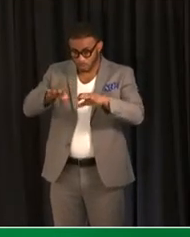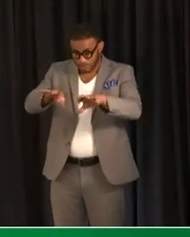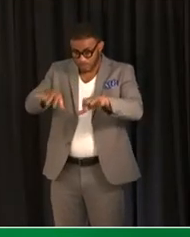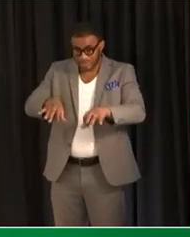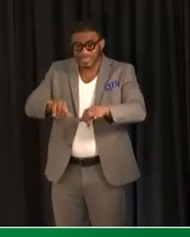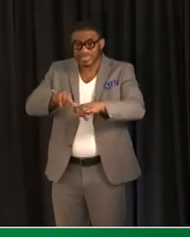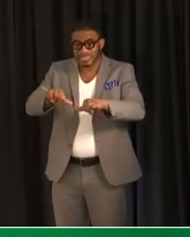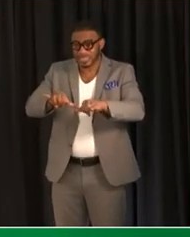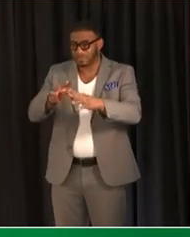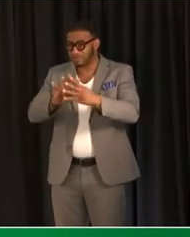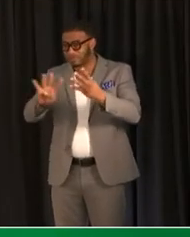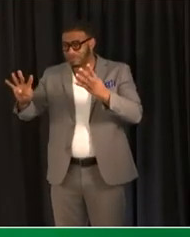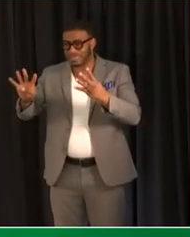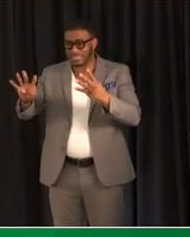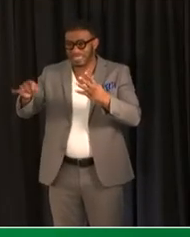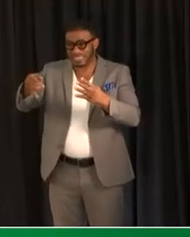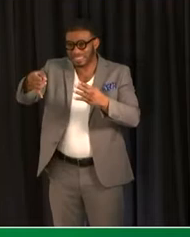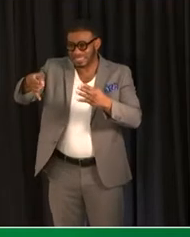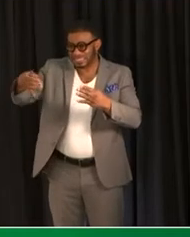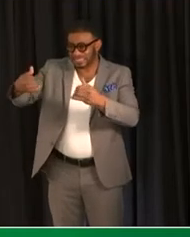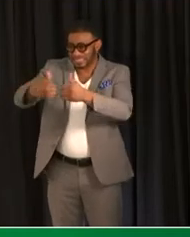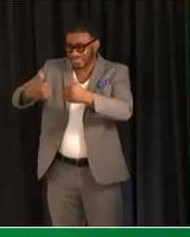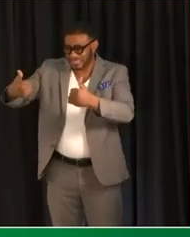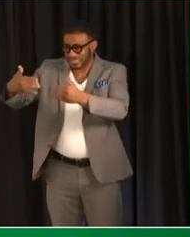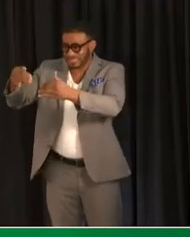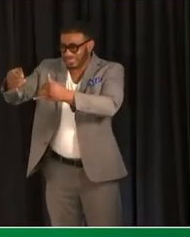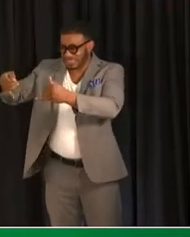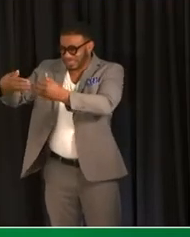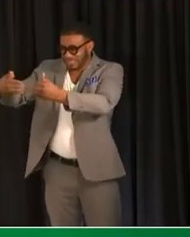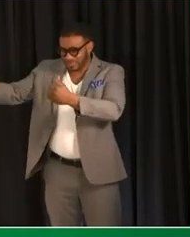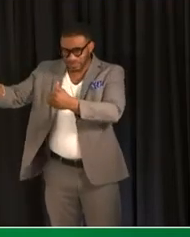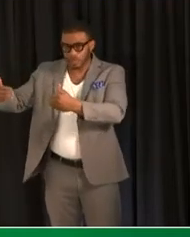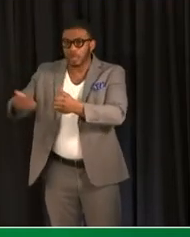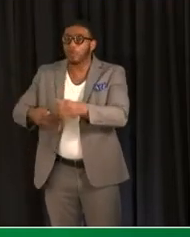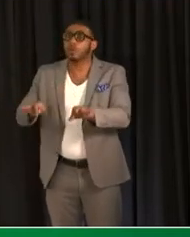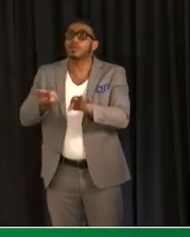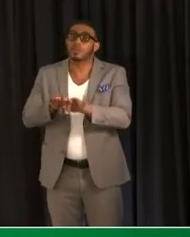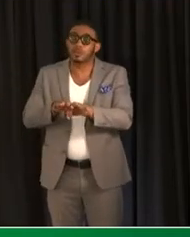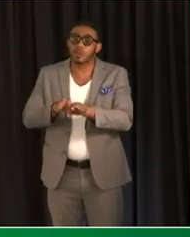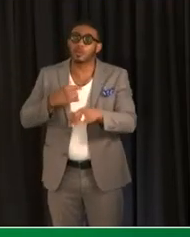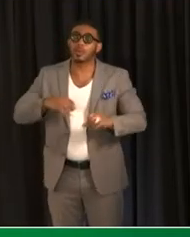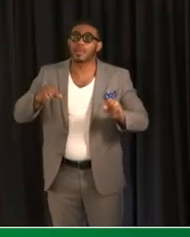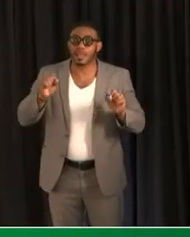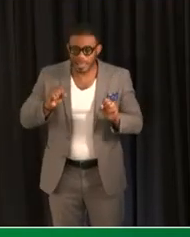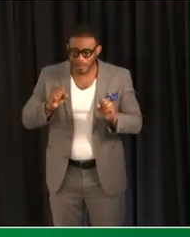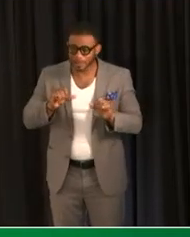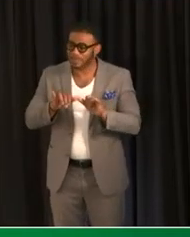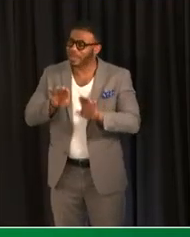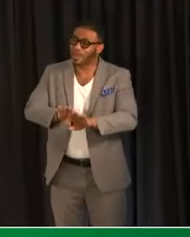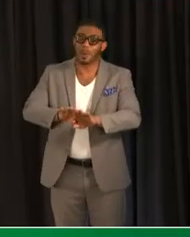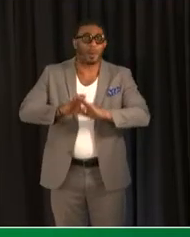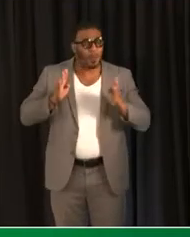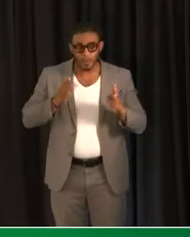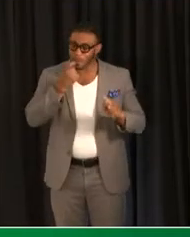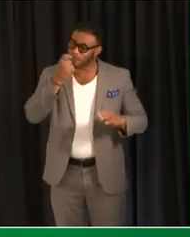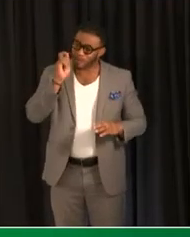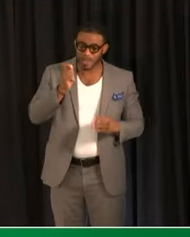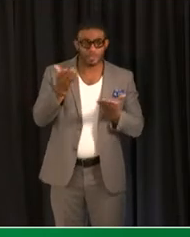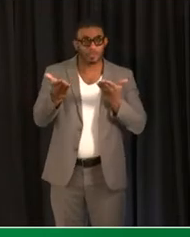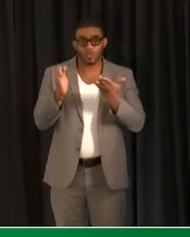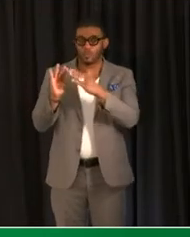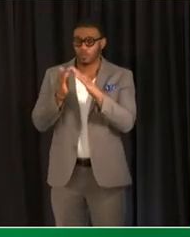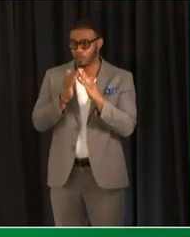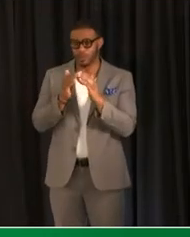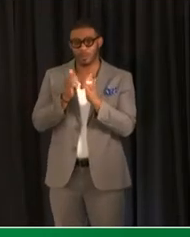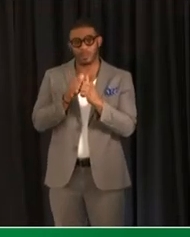más importante, pues que pudimos servirle a la comunidad durante todo este tiempo difícil. But the most important thing is that we were able to stay open and